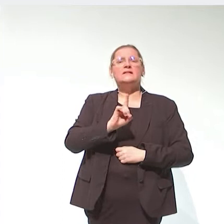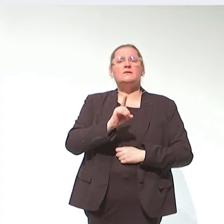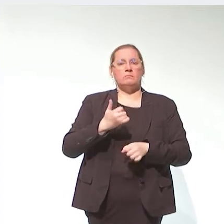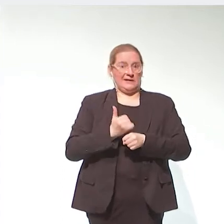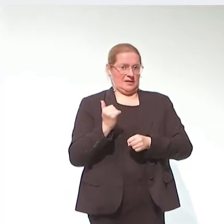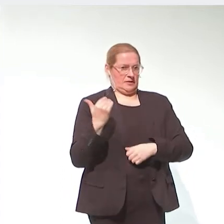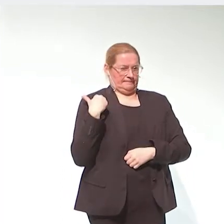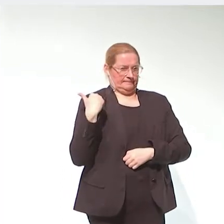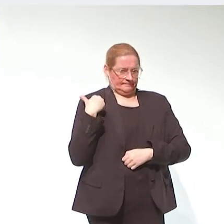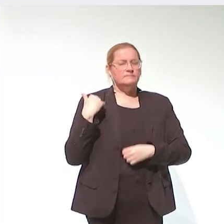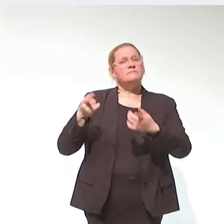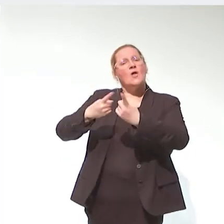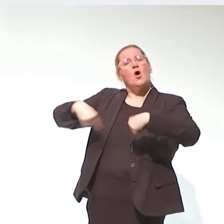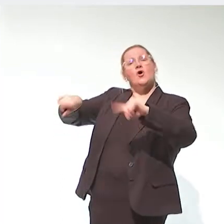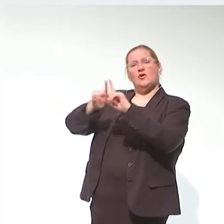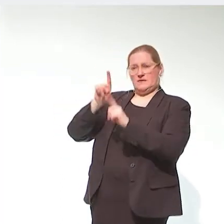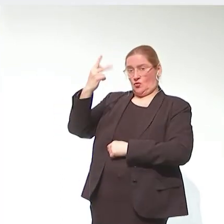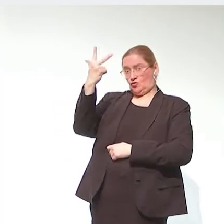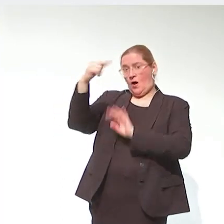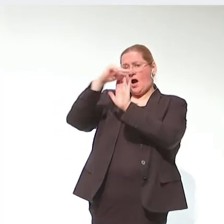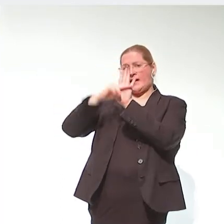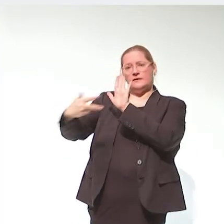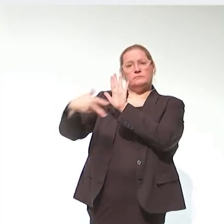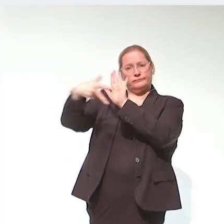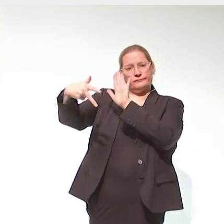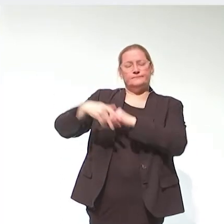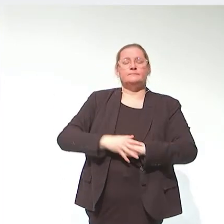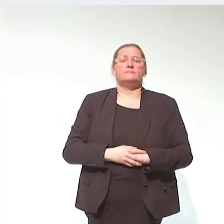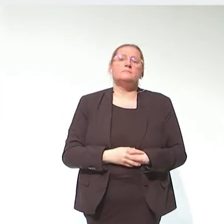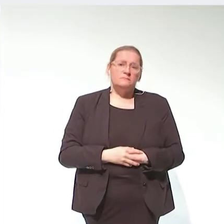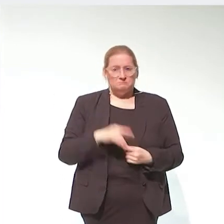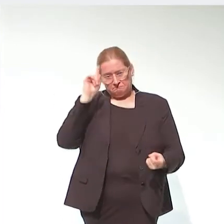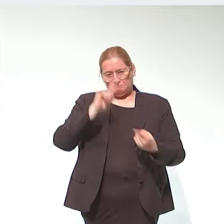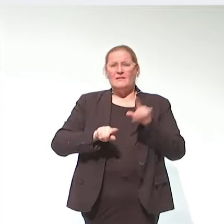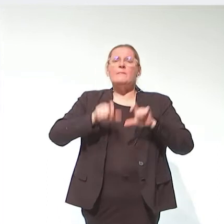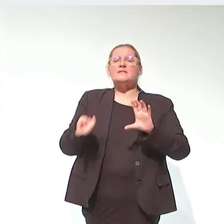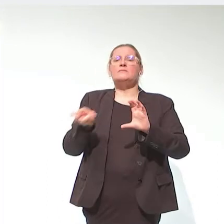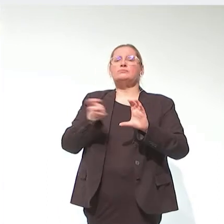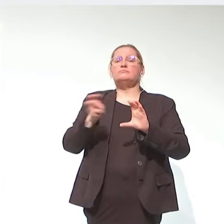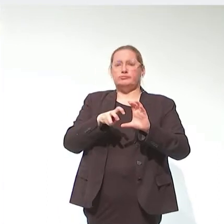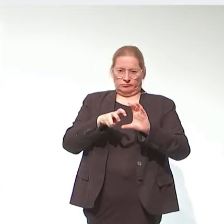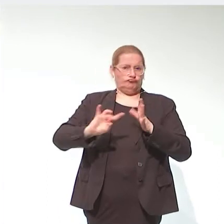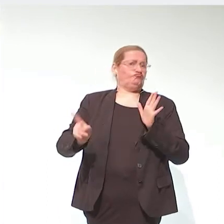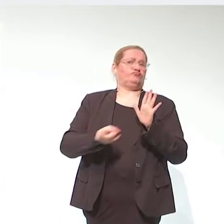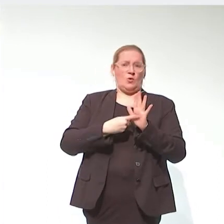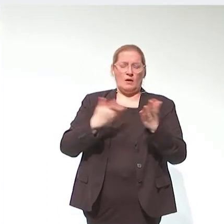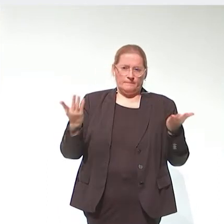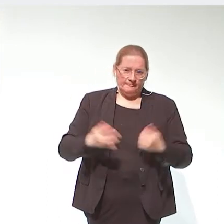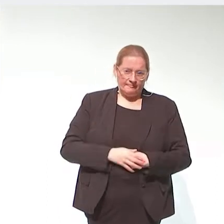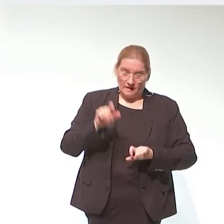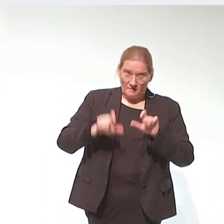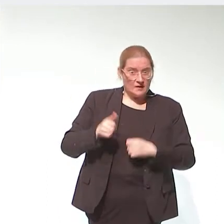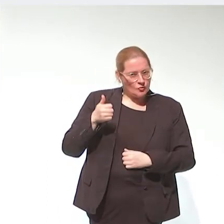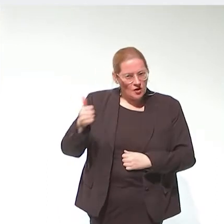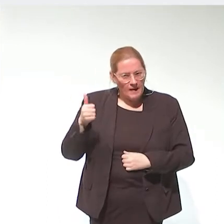with relevance of persons with disabilities when traveling by air or on waterborne passenger rights and on bus